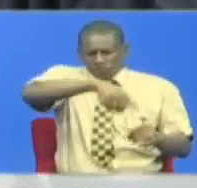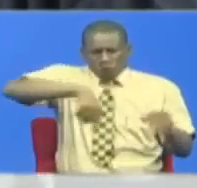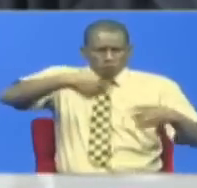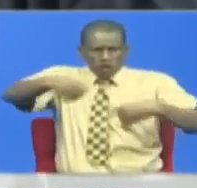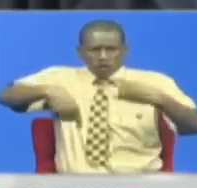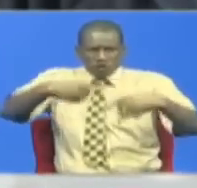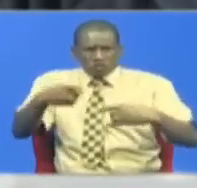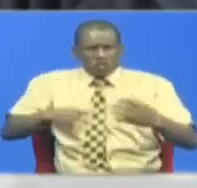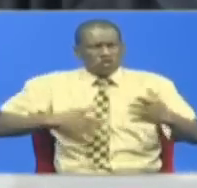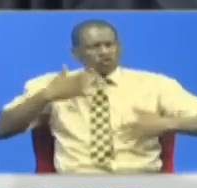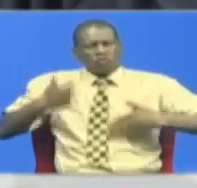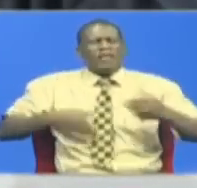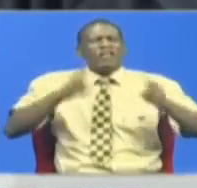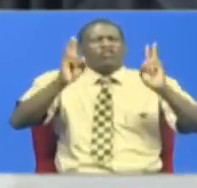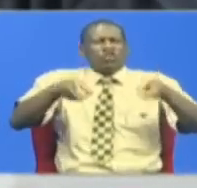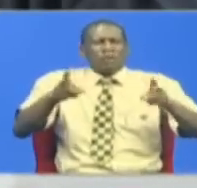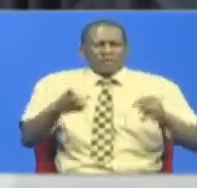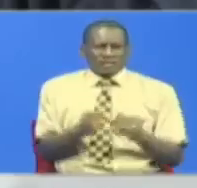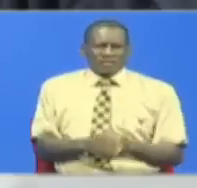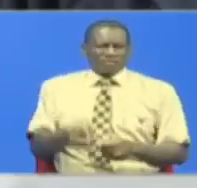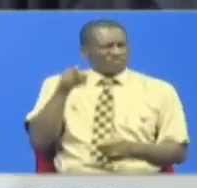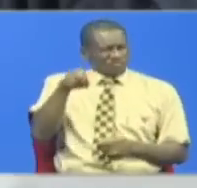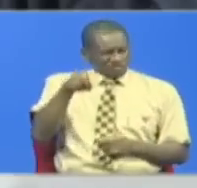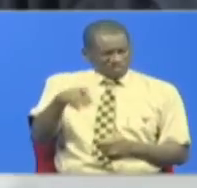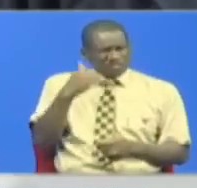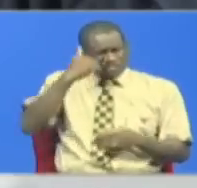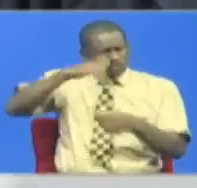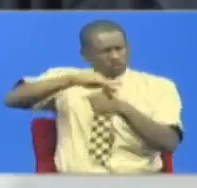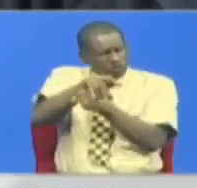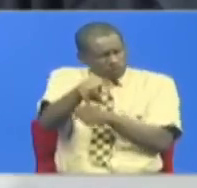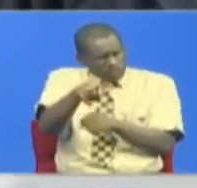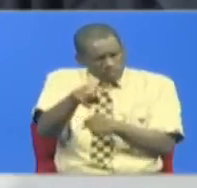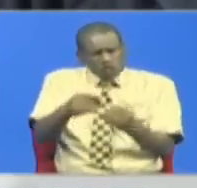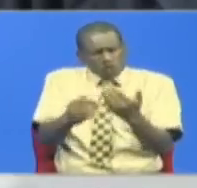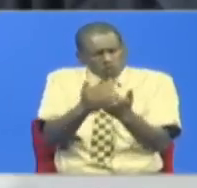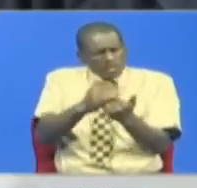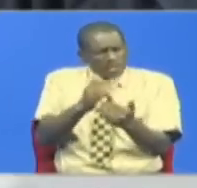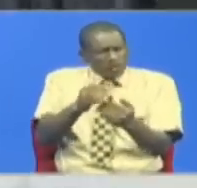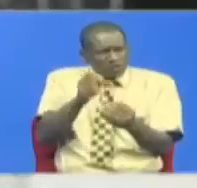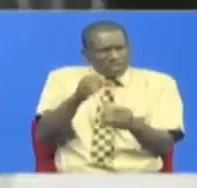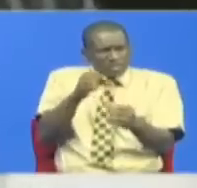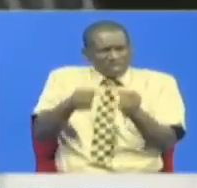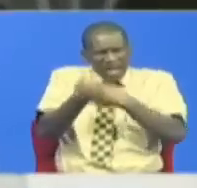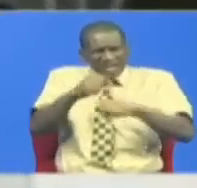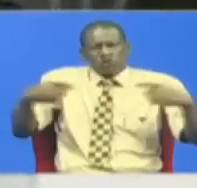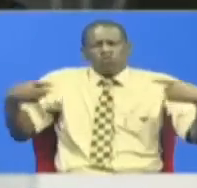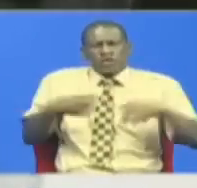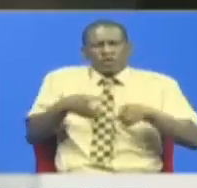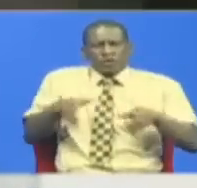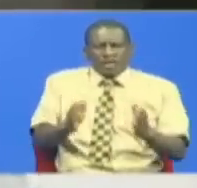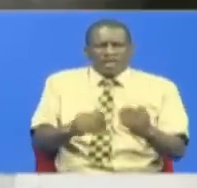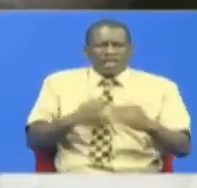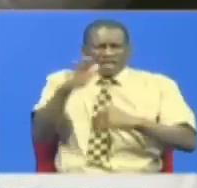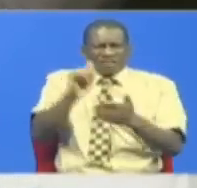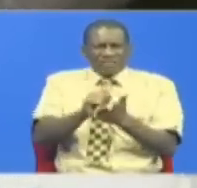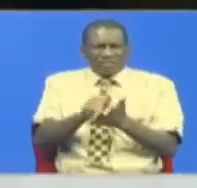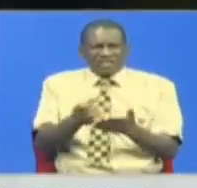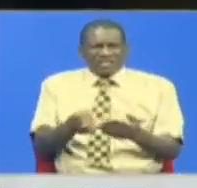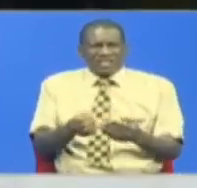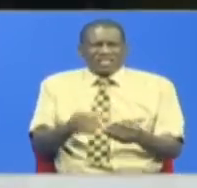to behave normally, this disease will treat us abnormally. But he soon got